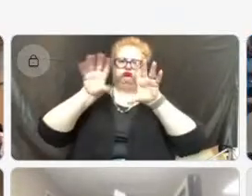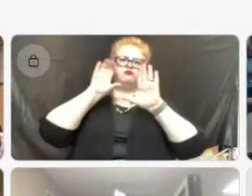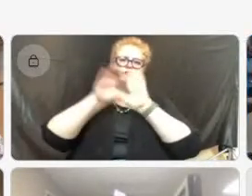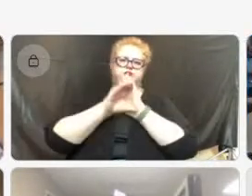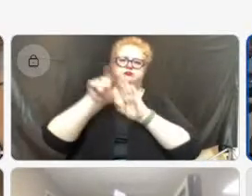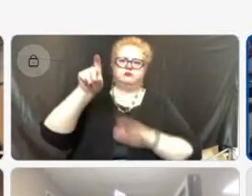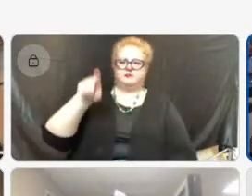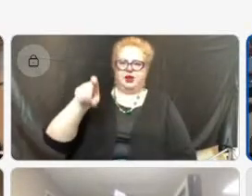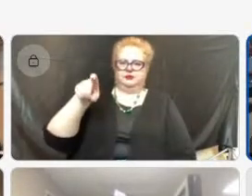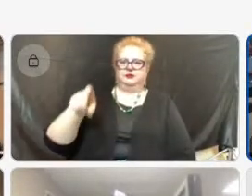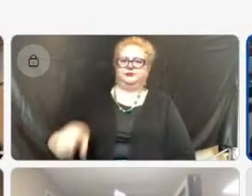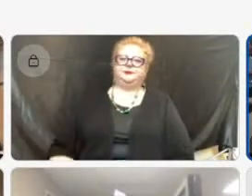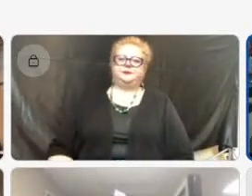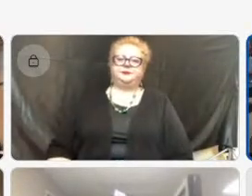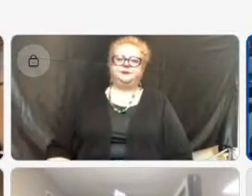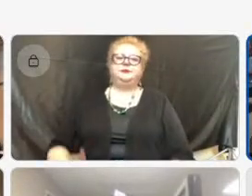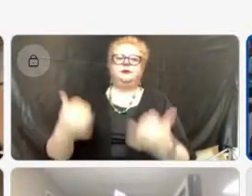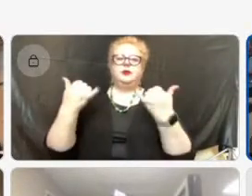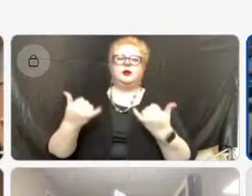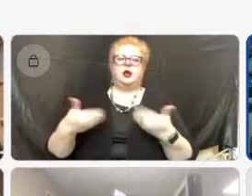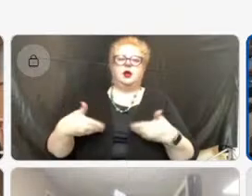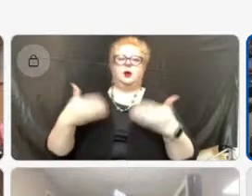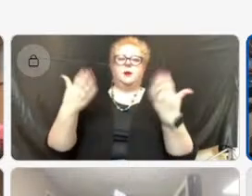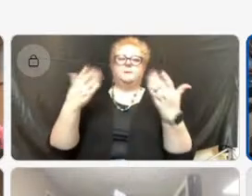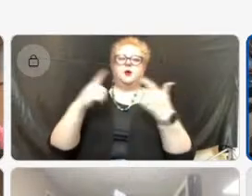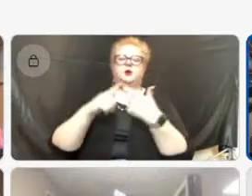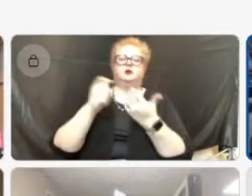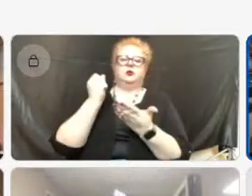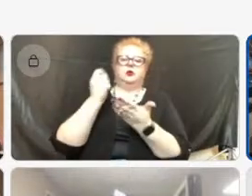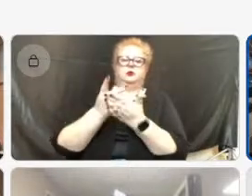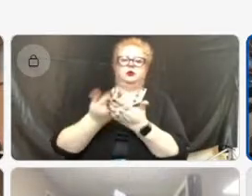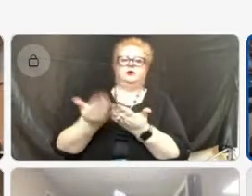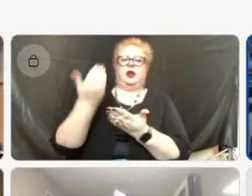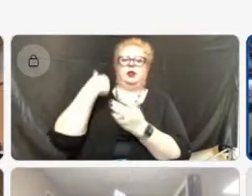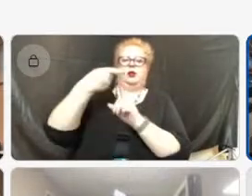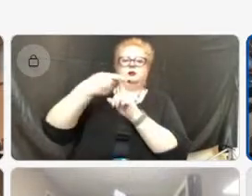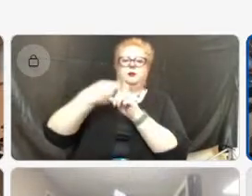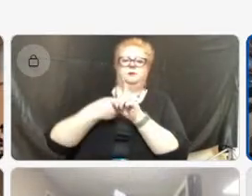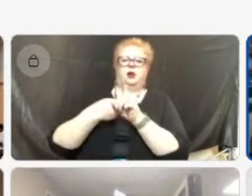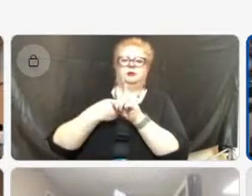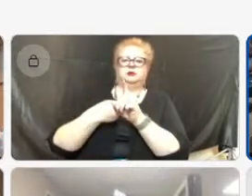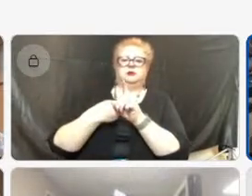May we have a motion to approve last month's minutes?